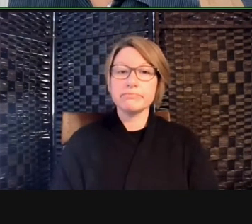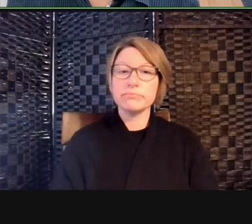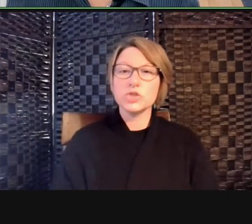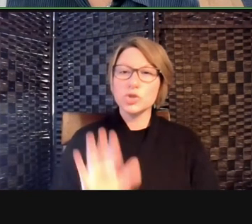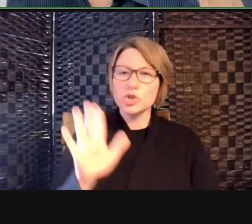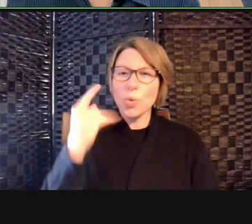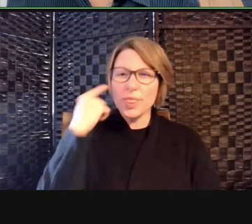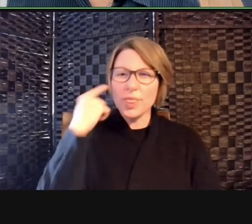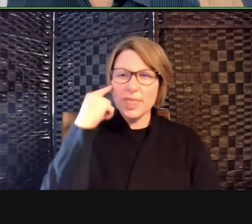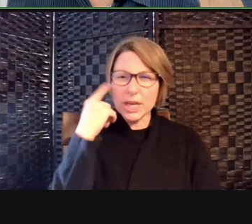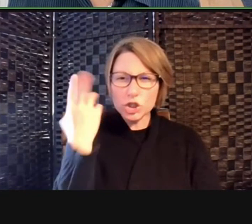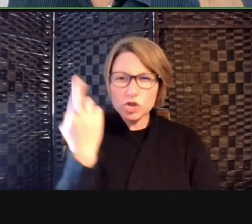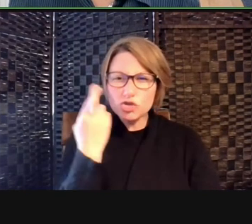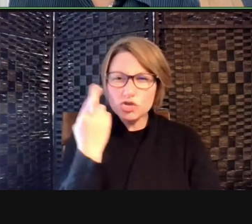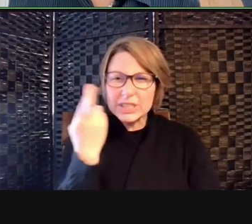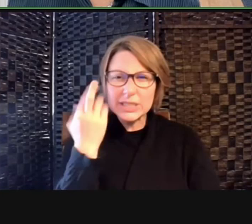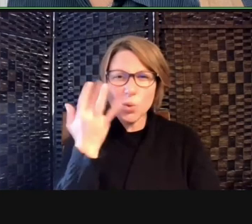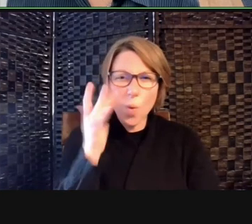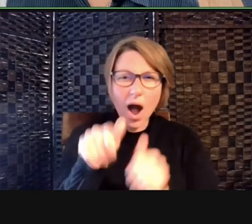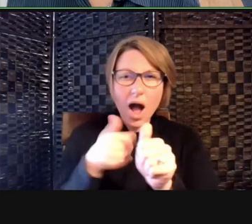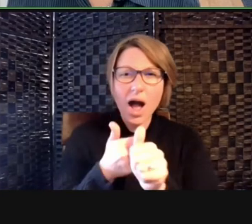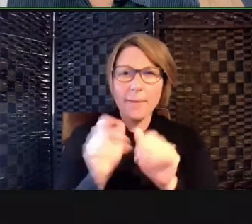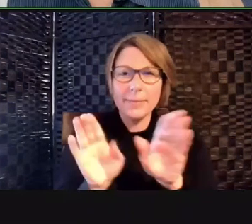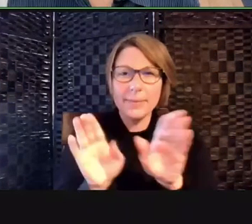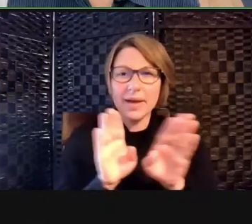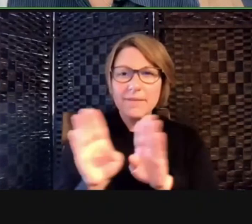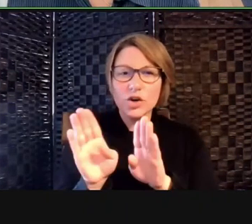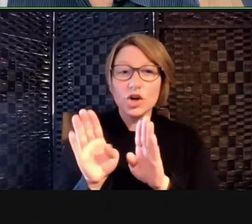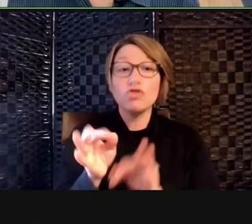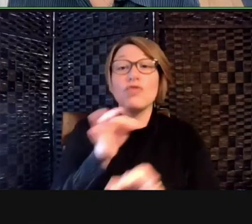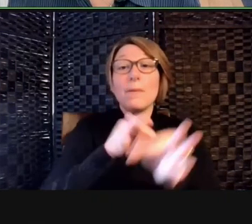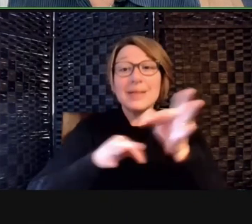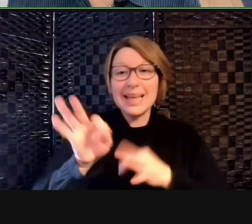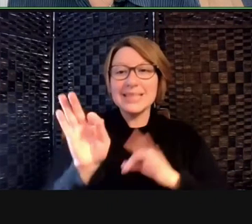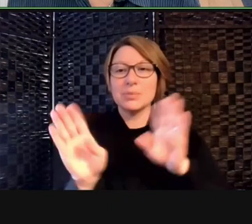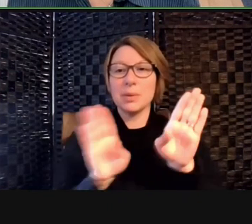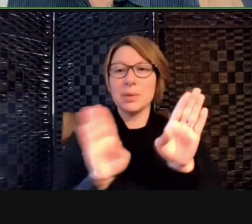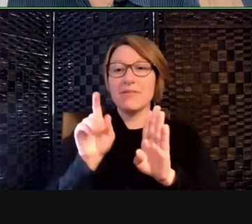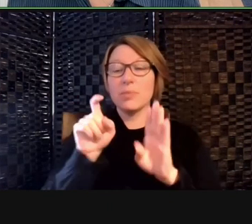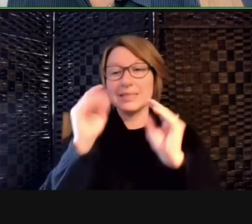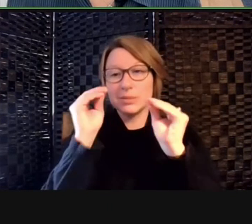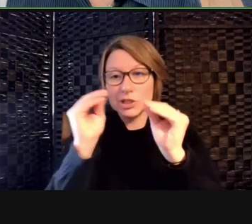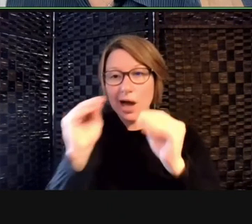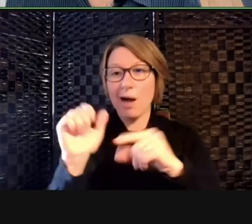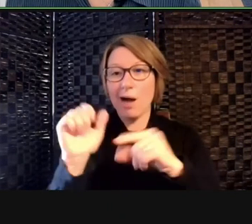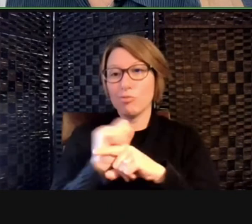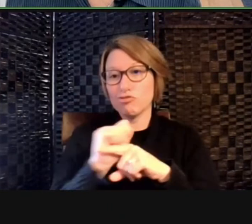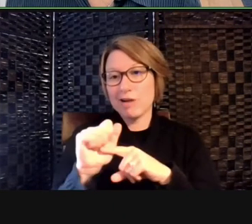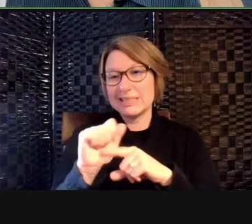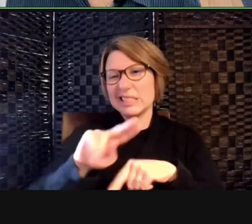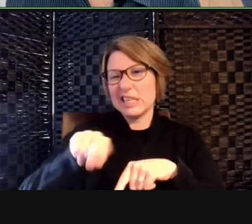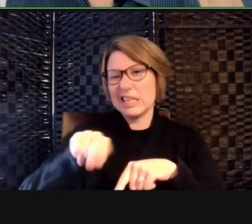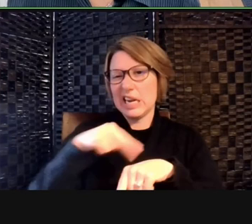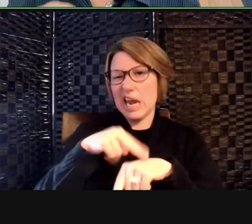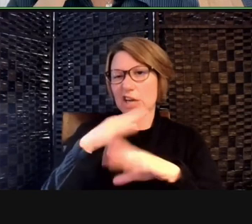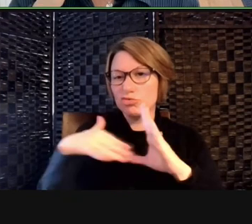there's a reason that children are doing these things, and then replacement behaviors have to be taught and practiced in natural context. So I want